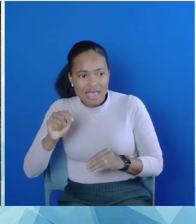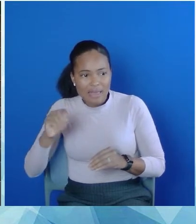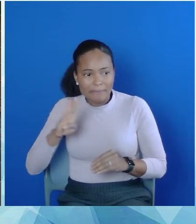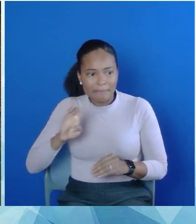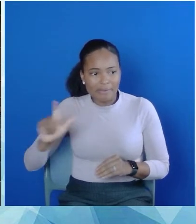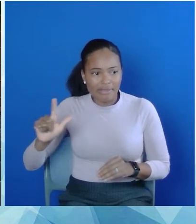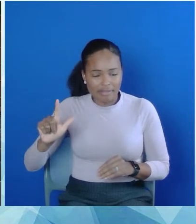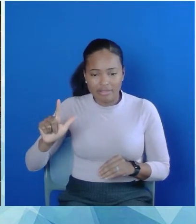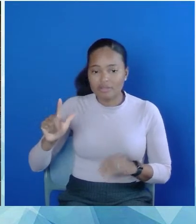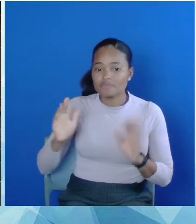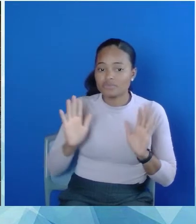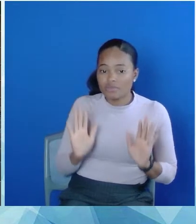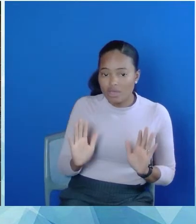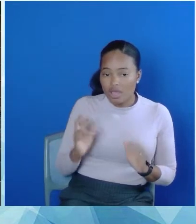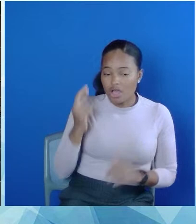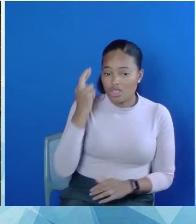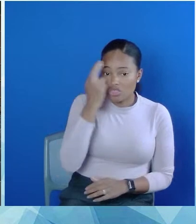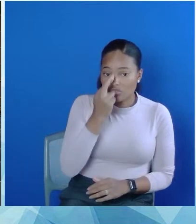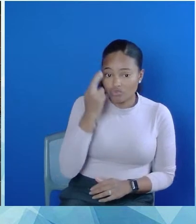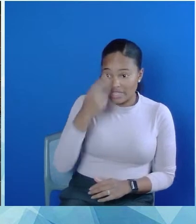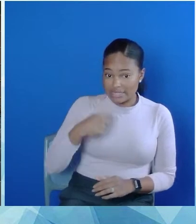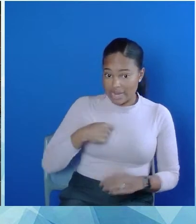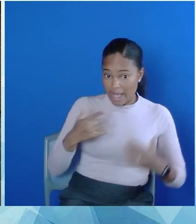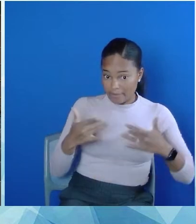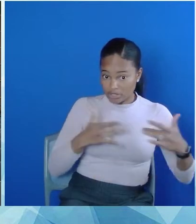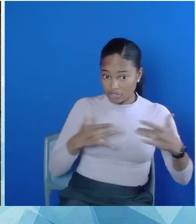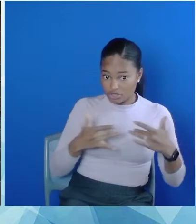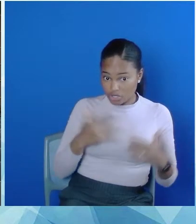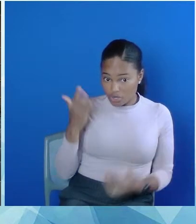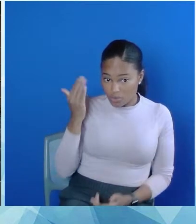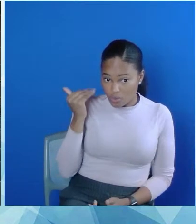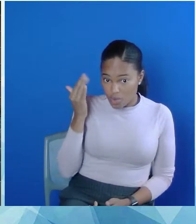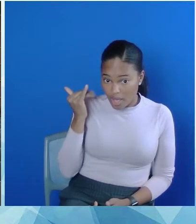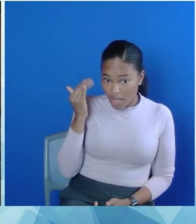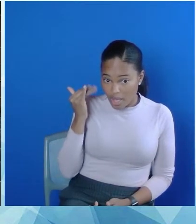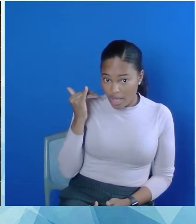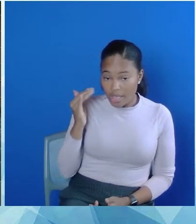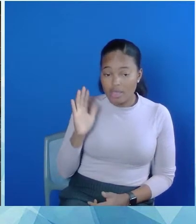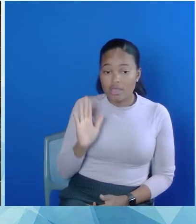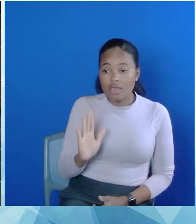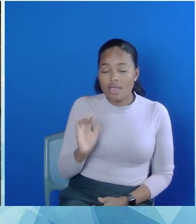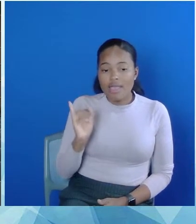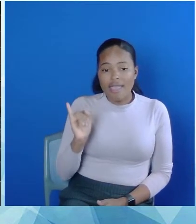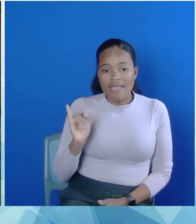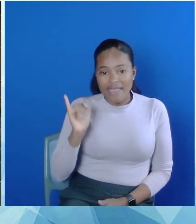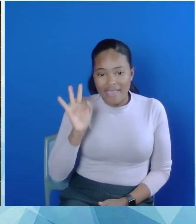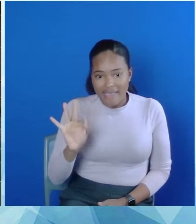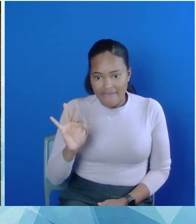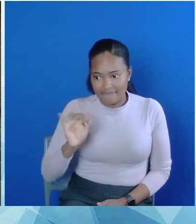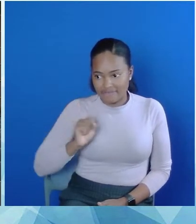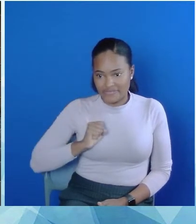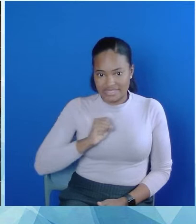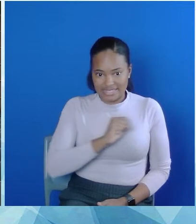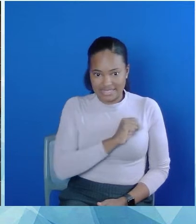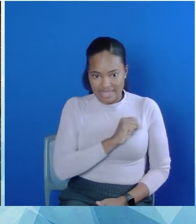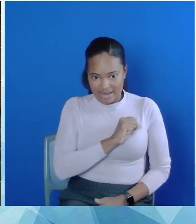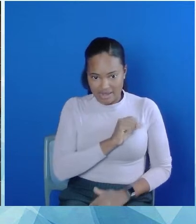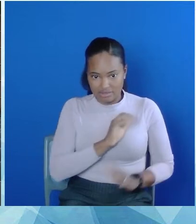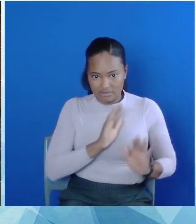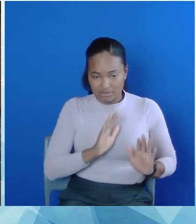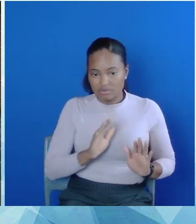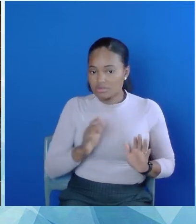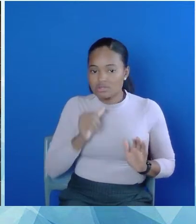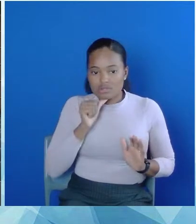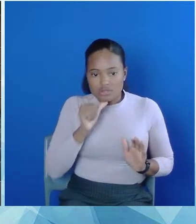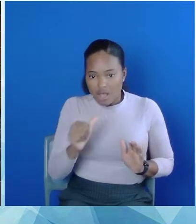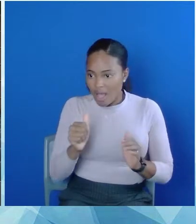Well, the reason that I would be highly concerned is because if the Senate does not pass